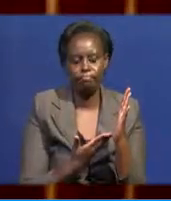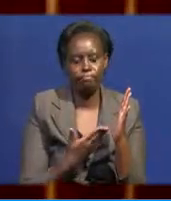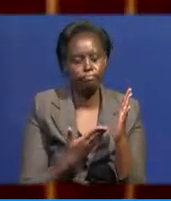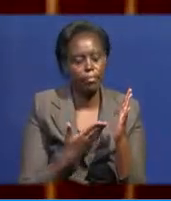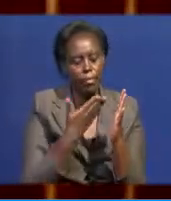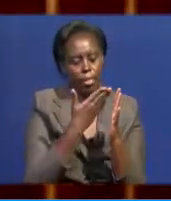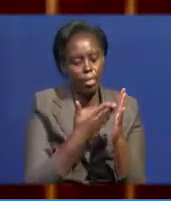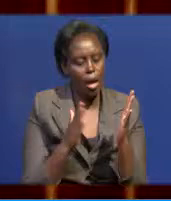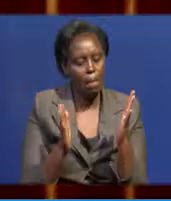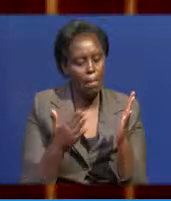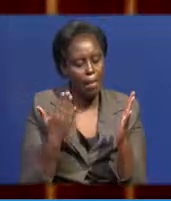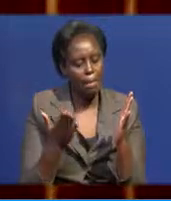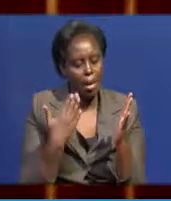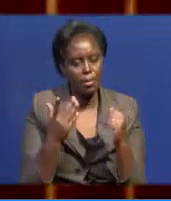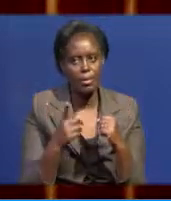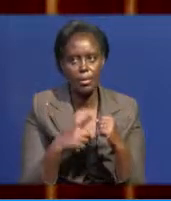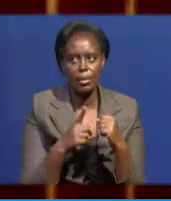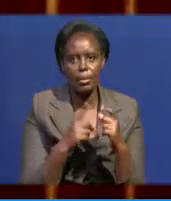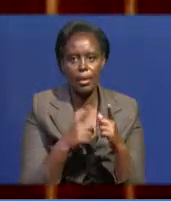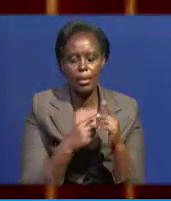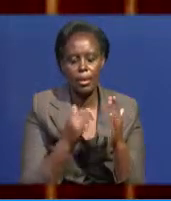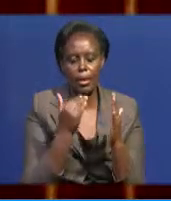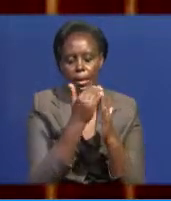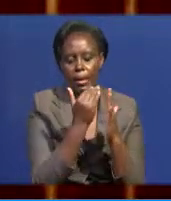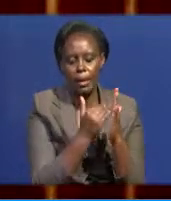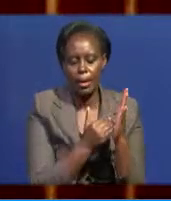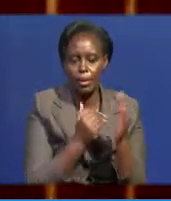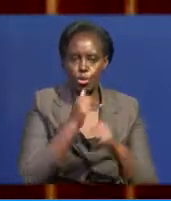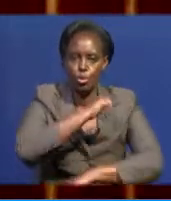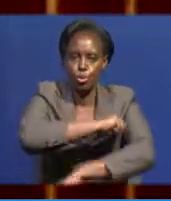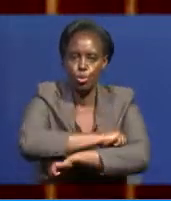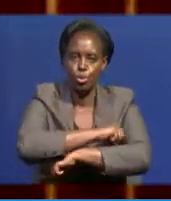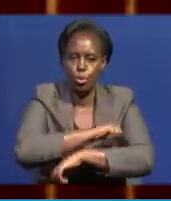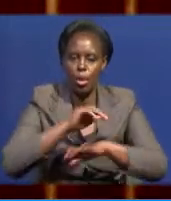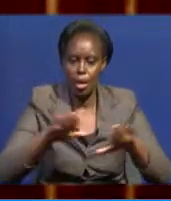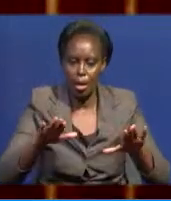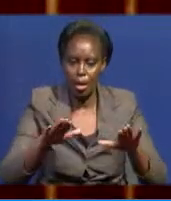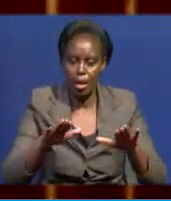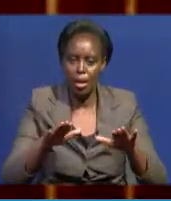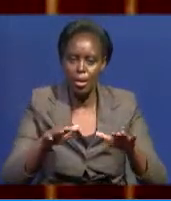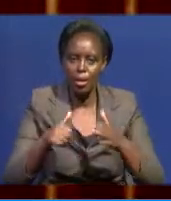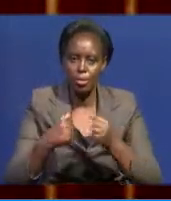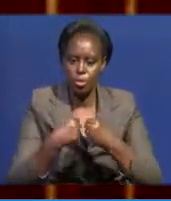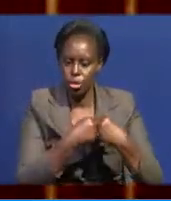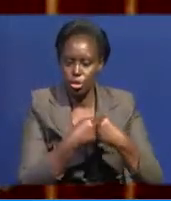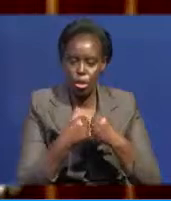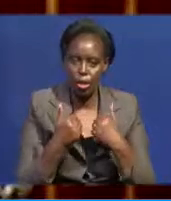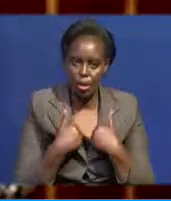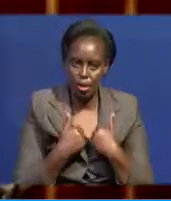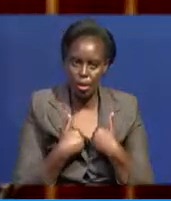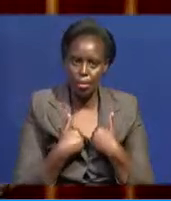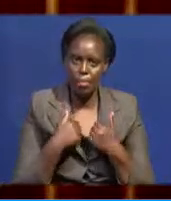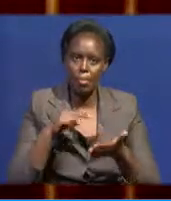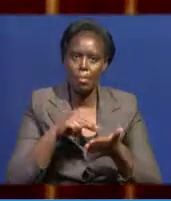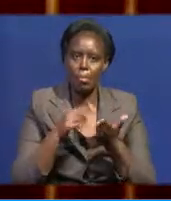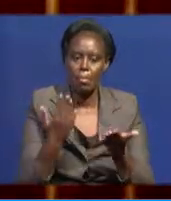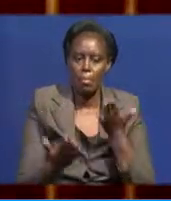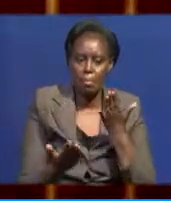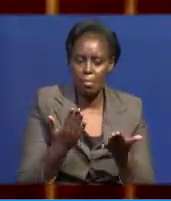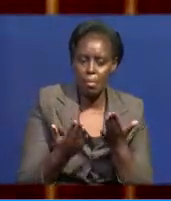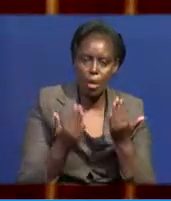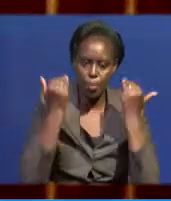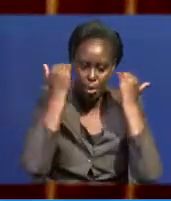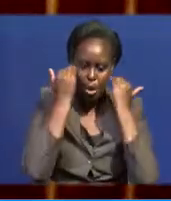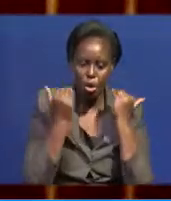6. And then the list of schools whose land had issues. Issues means maybe pending